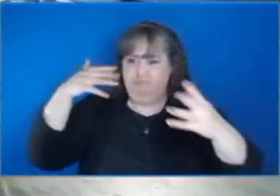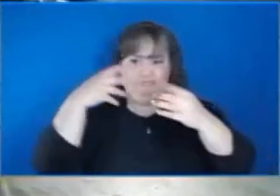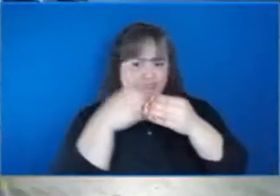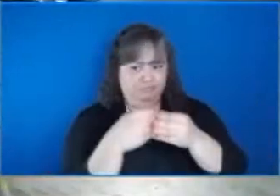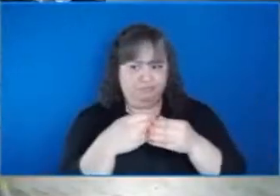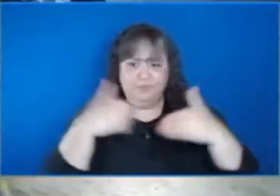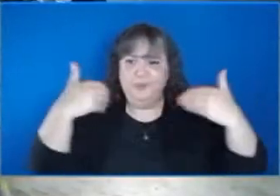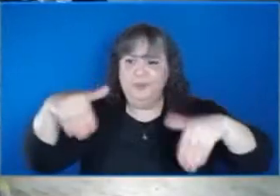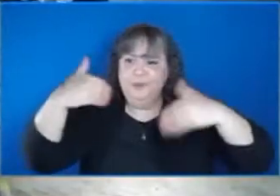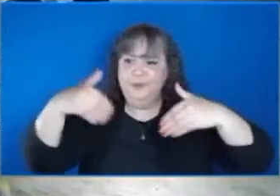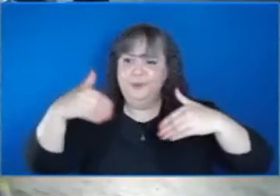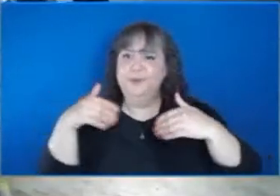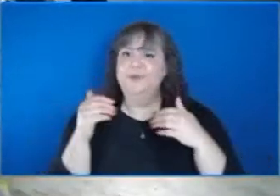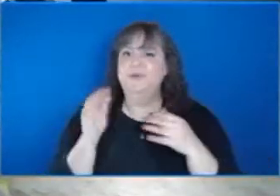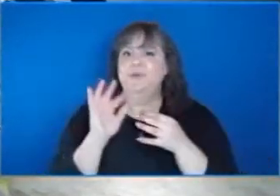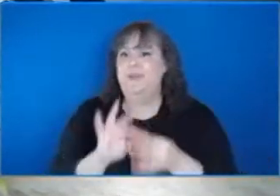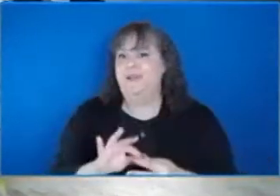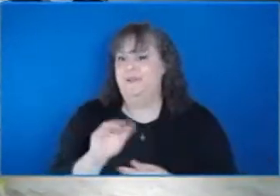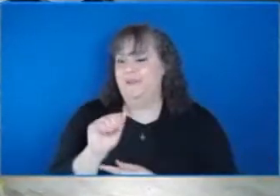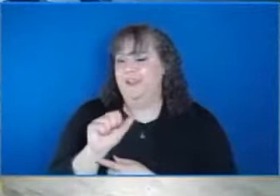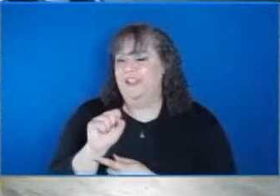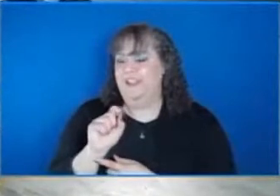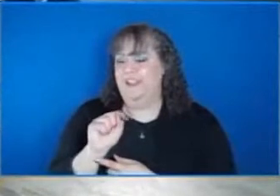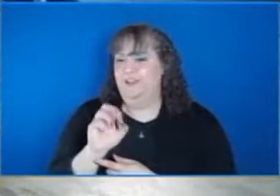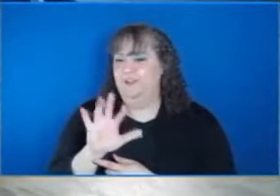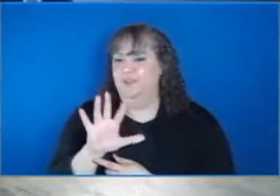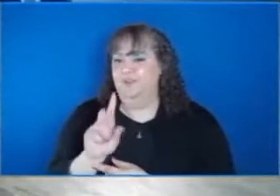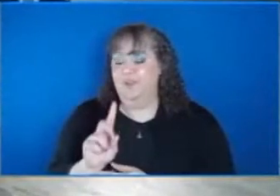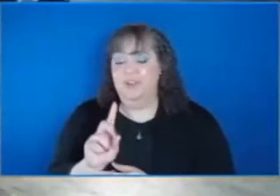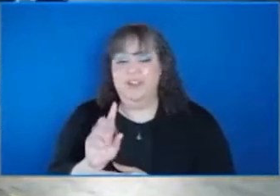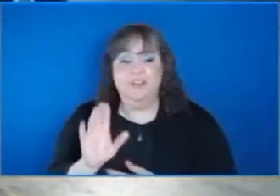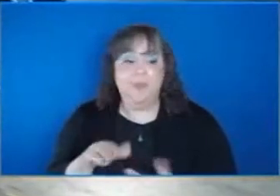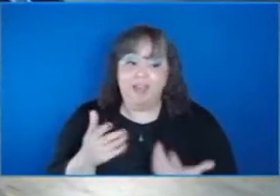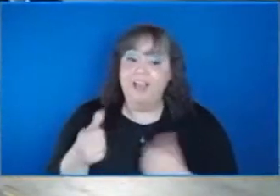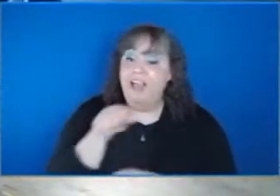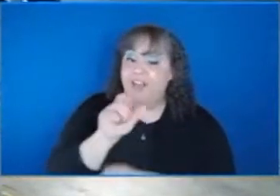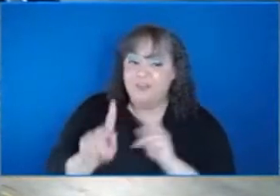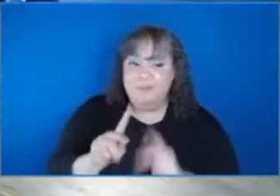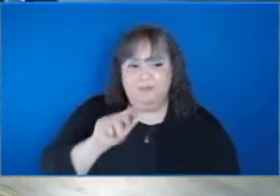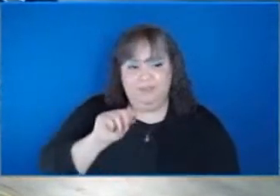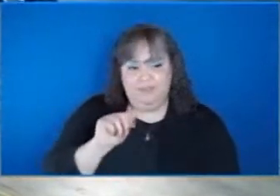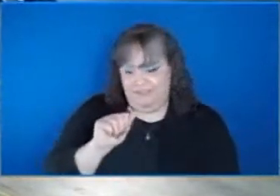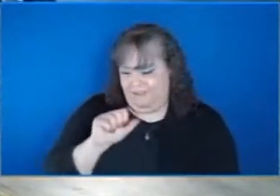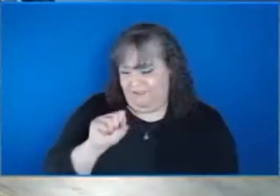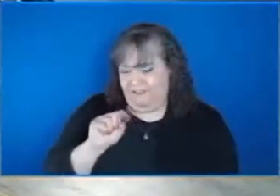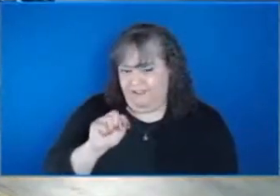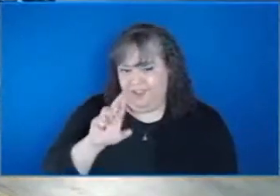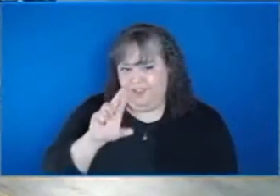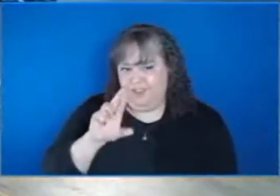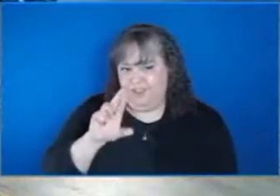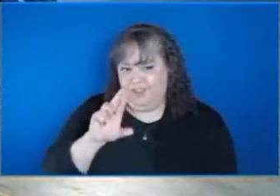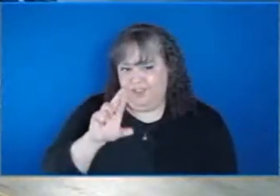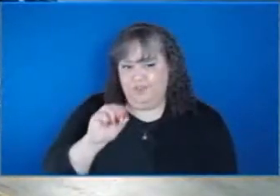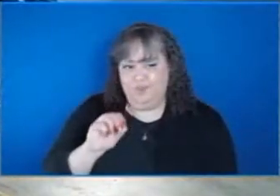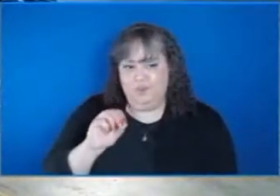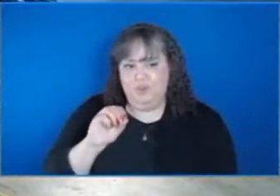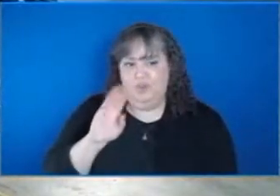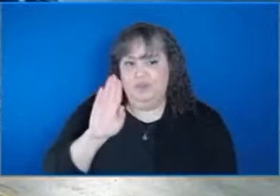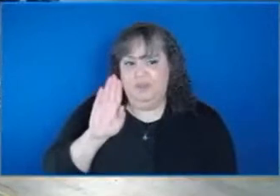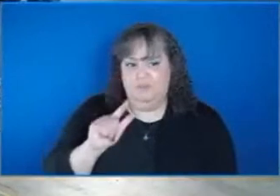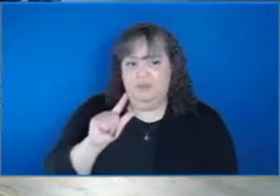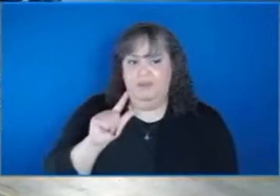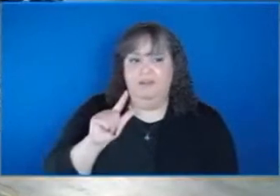well, OSIRIS-REx is on the minds of others too. Astro Balrog on Twitter wants to know, does the DART mission have a